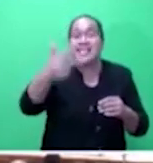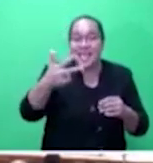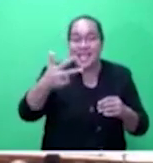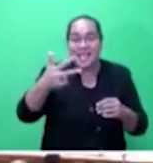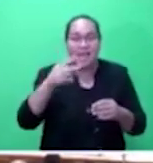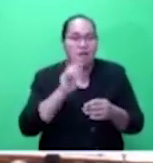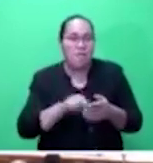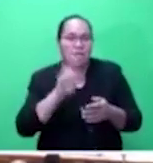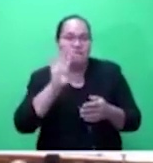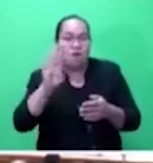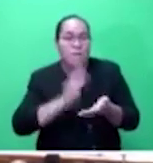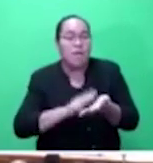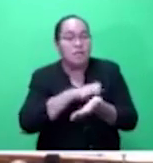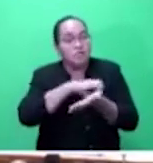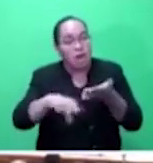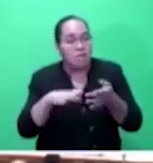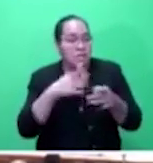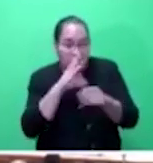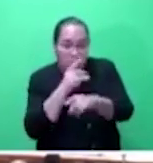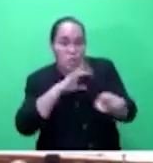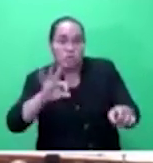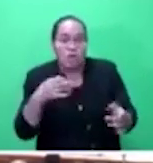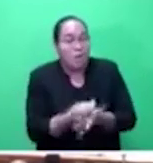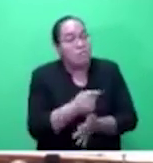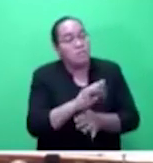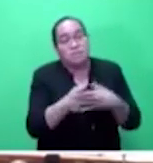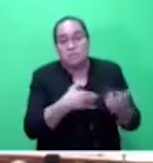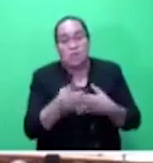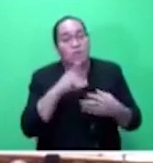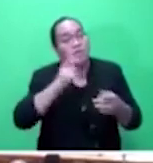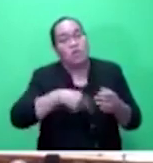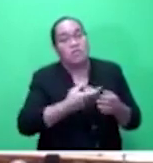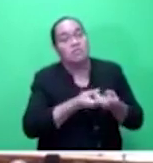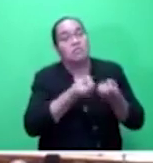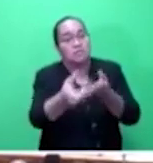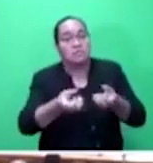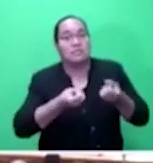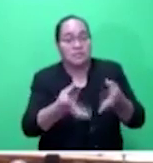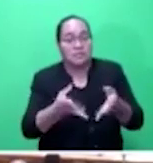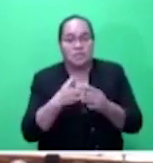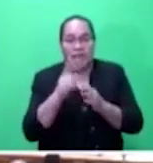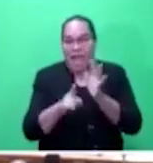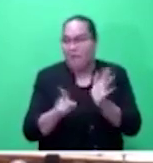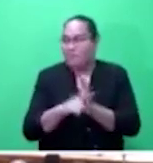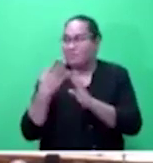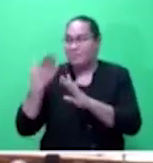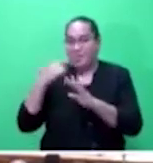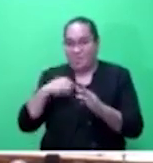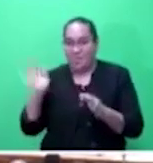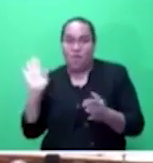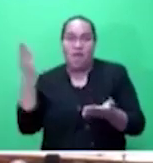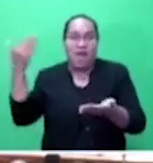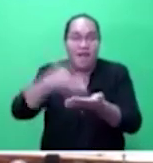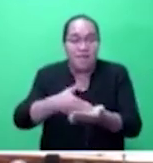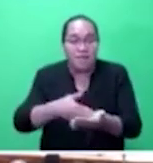revenue. Mr. Speaker, sir, Energy Fiji Limited, we just struck a deal with them just a few hours before we came here, will